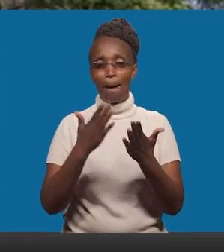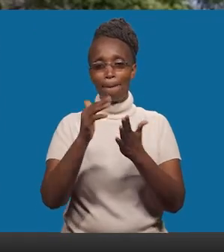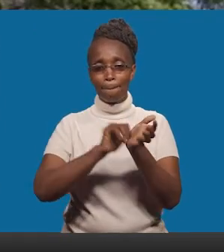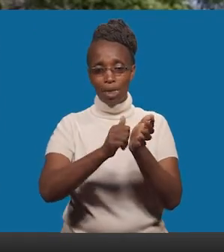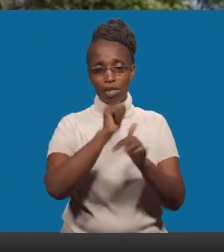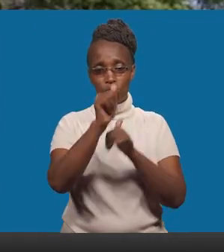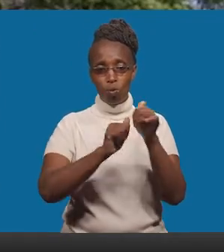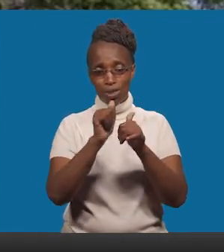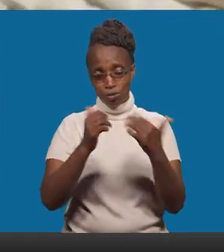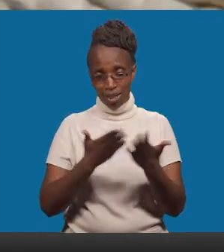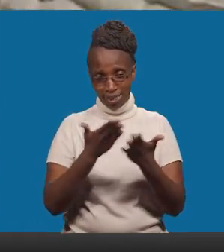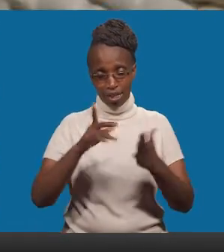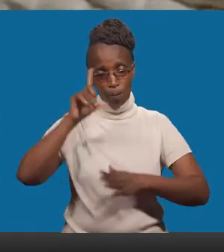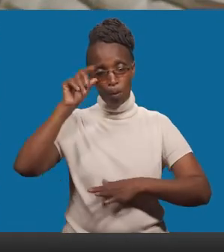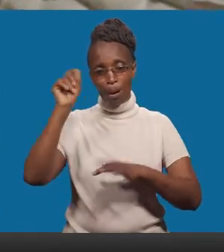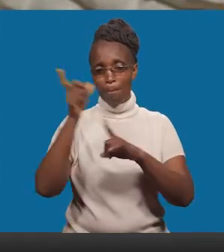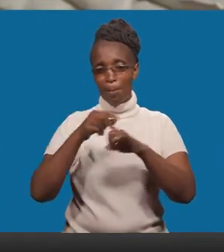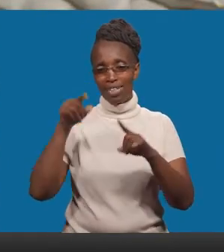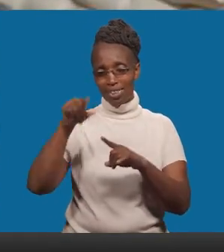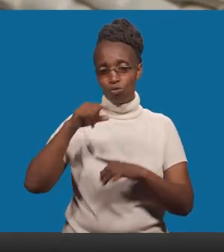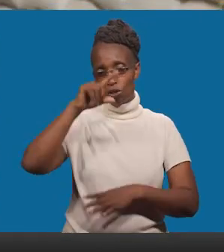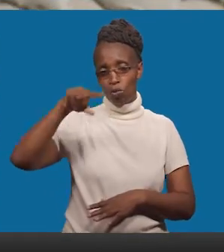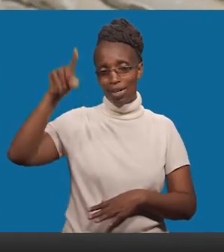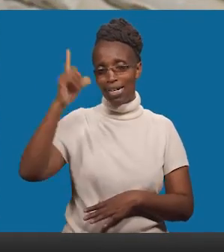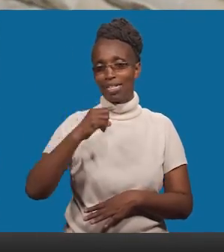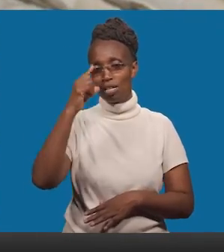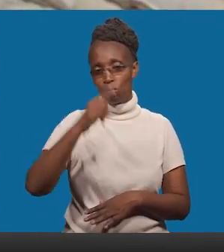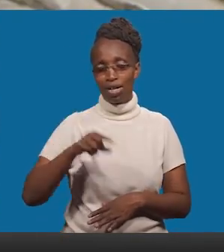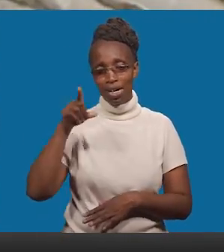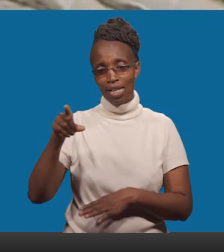Mombasa iliyoagizwa na serikali, lakini madai hayo